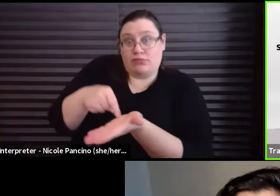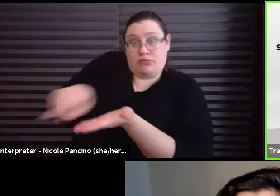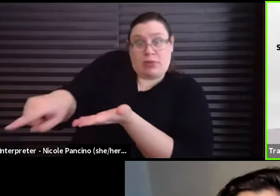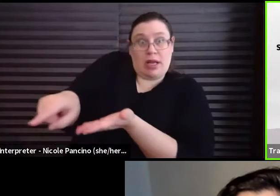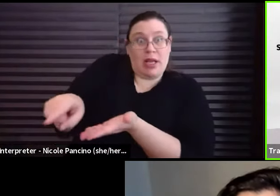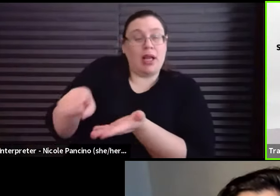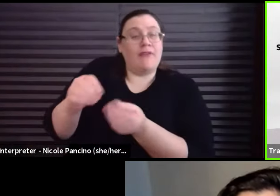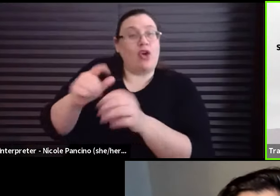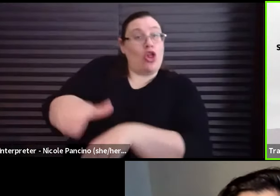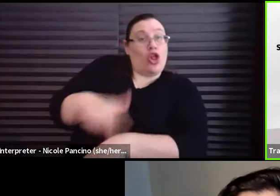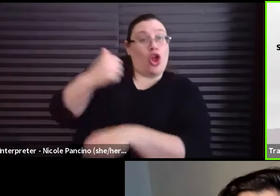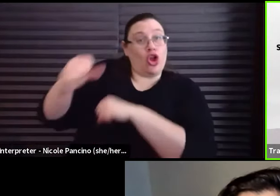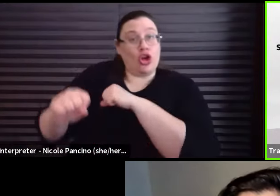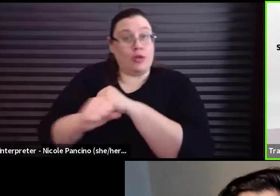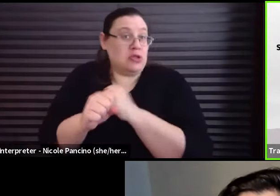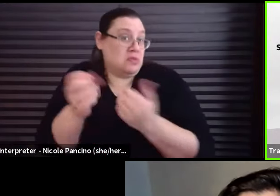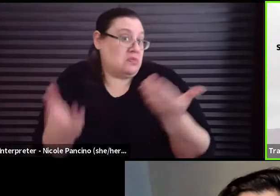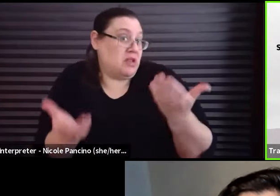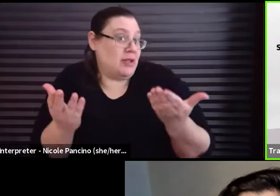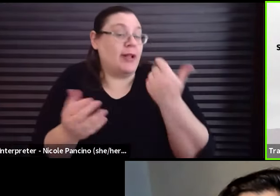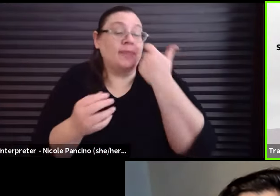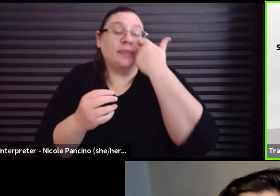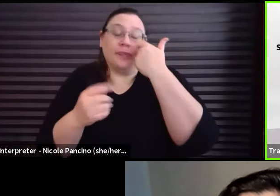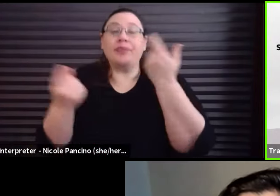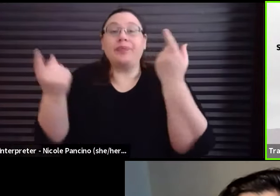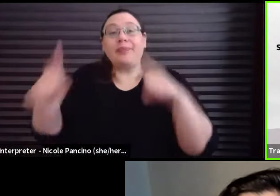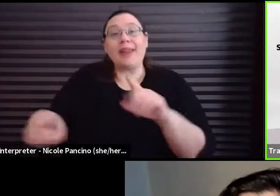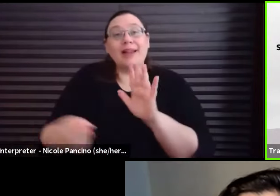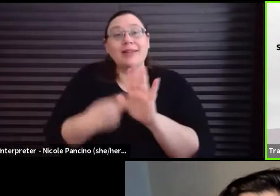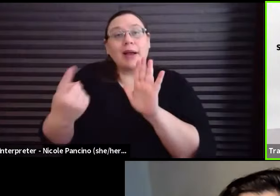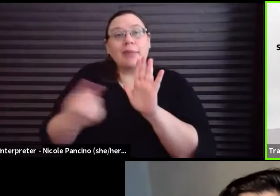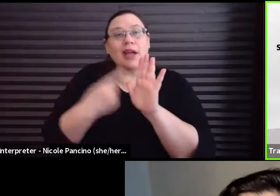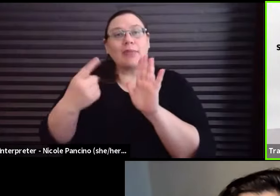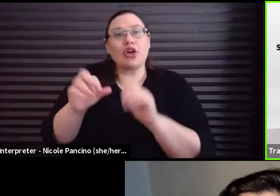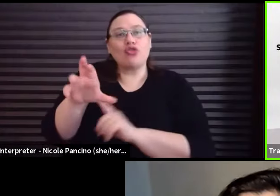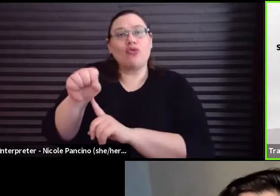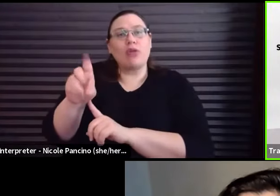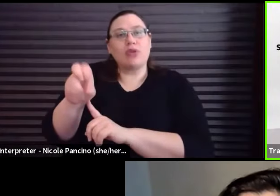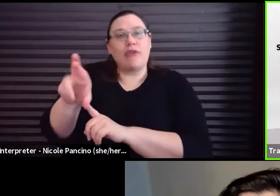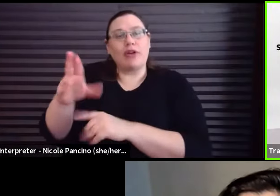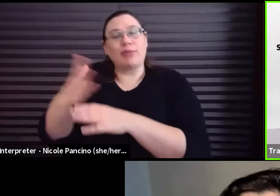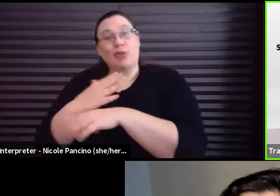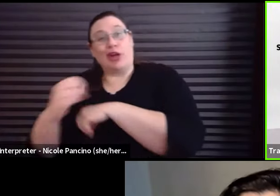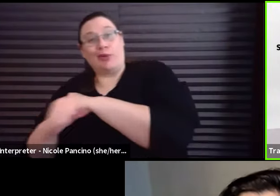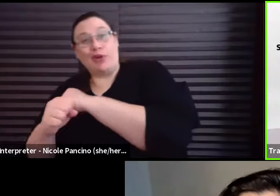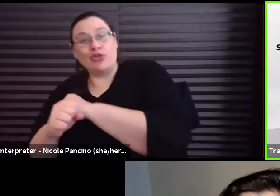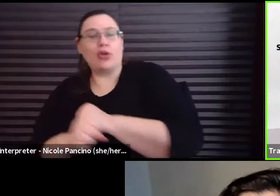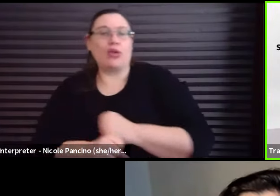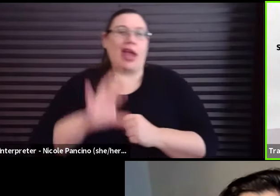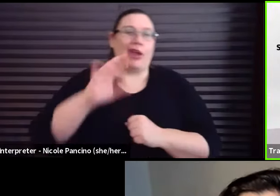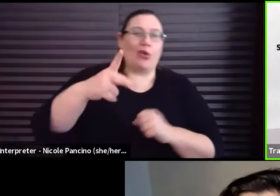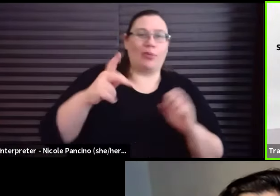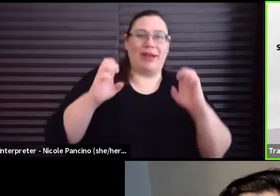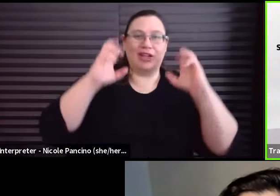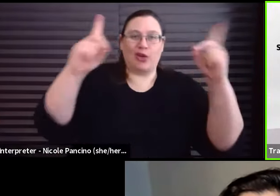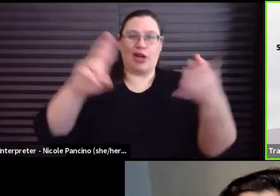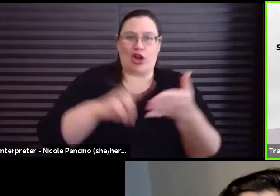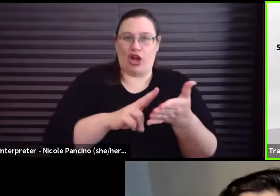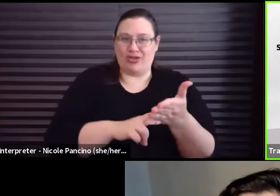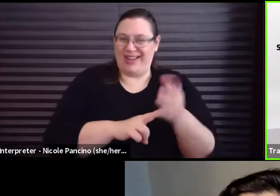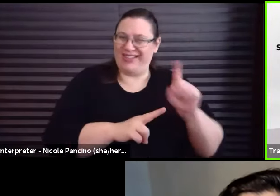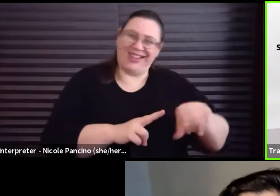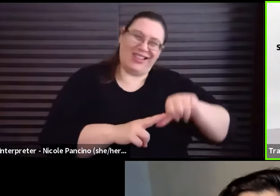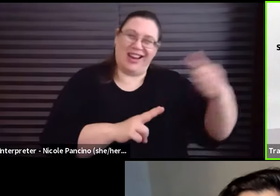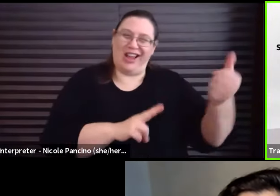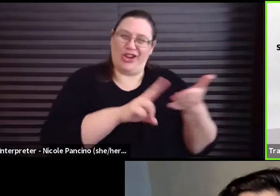length commercials. And sometimes there's a crossover between the commercial and the corporate educational contract, which is the other contract we